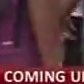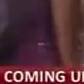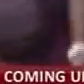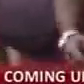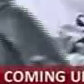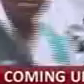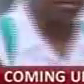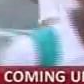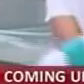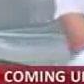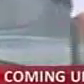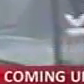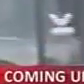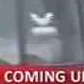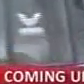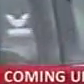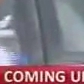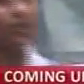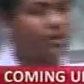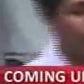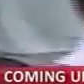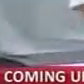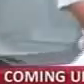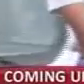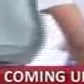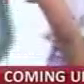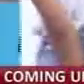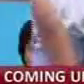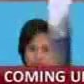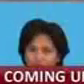Still to come, nearly half of our population suffers from anemia.